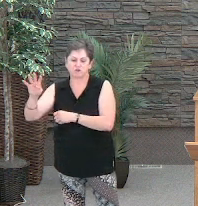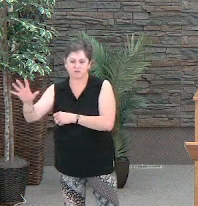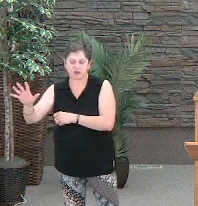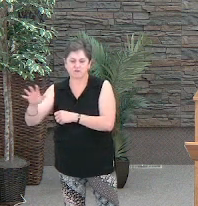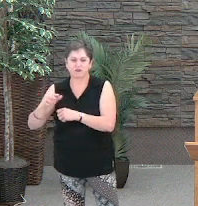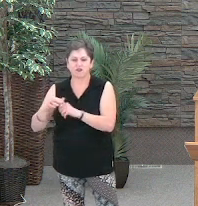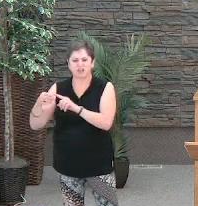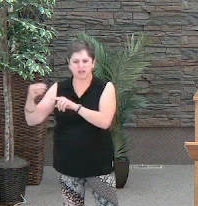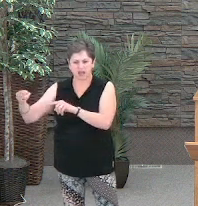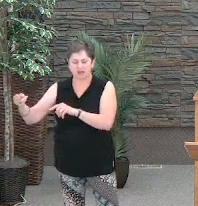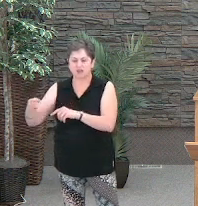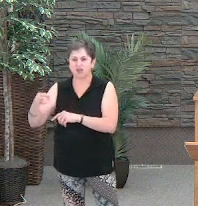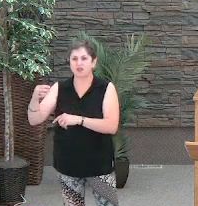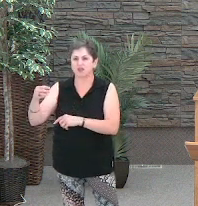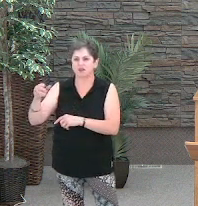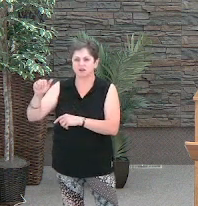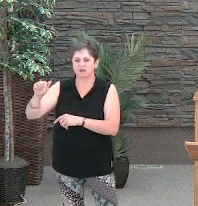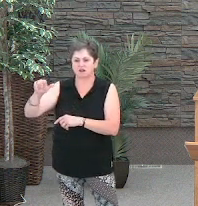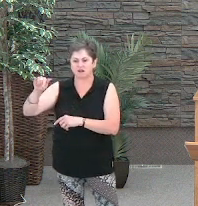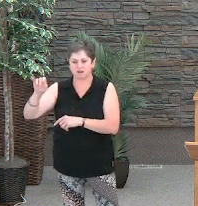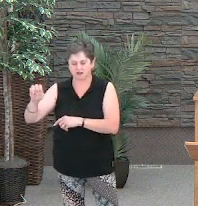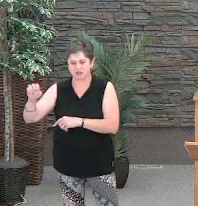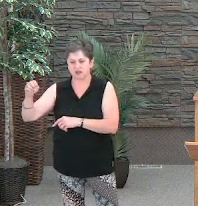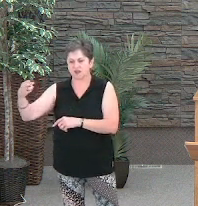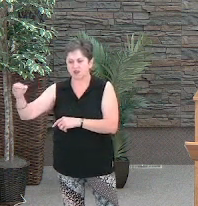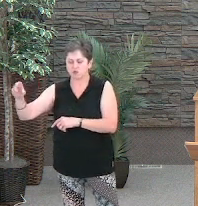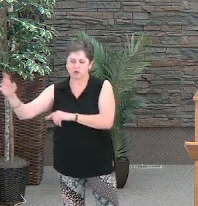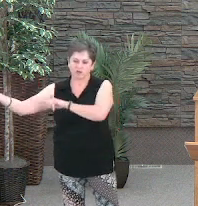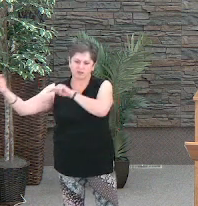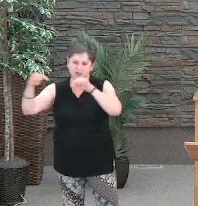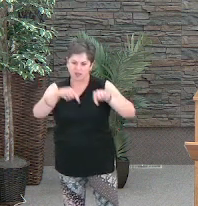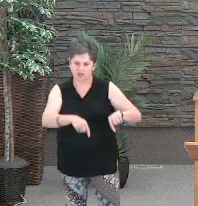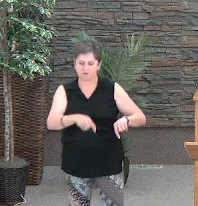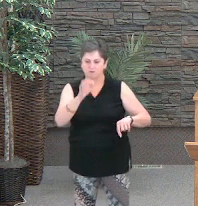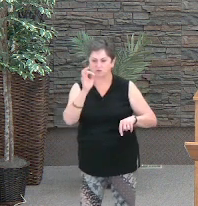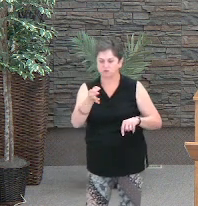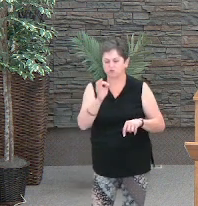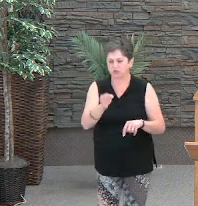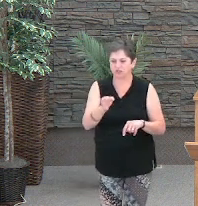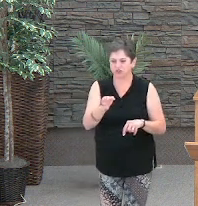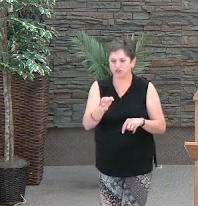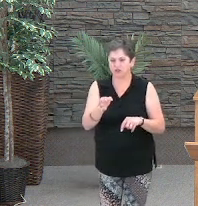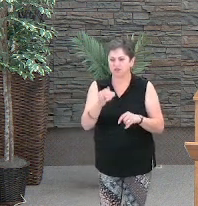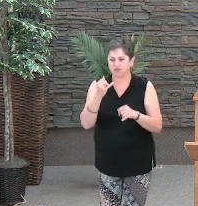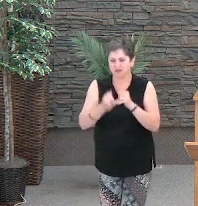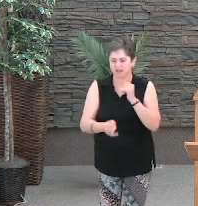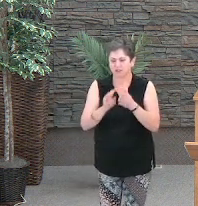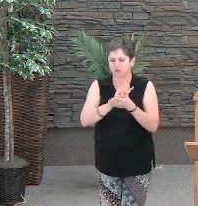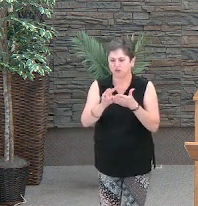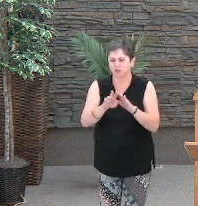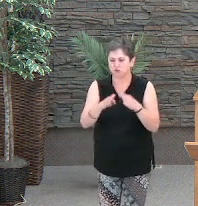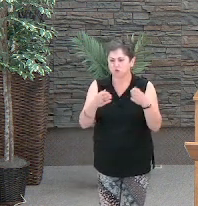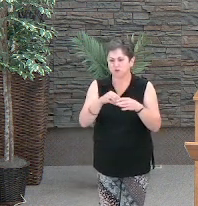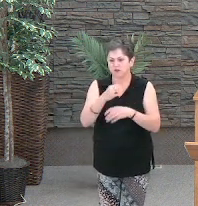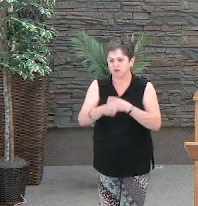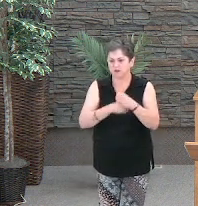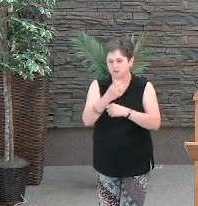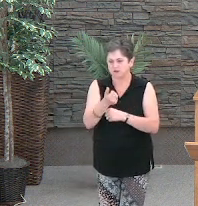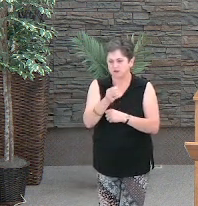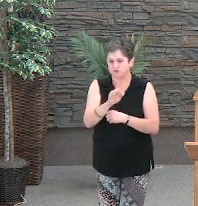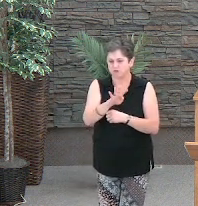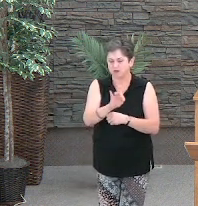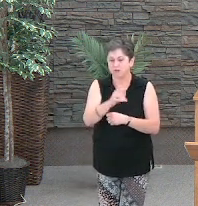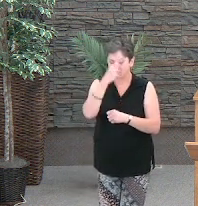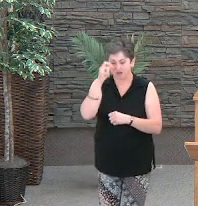1945. And Ollie Haywood was the one that Helena sent down to preach for us the last 2 weeks we were open in 1948.